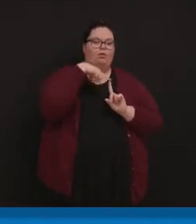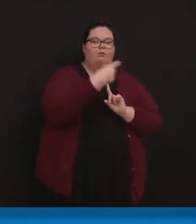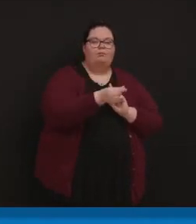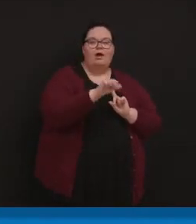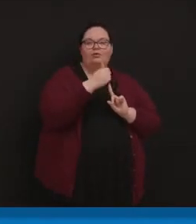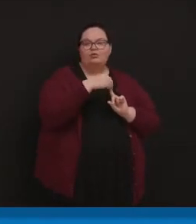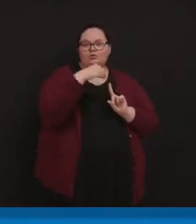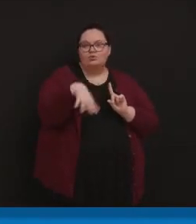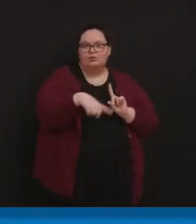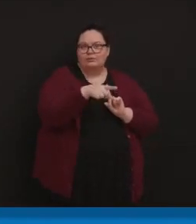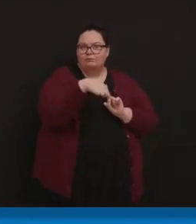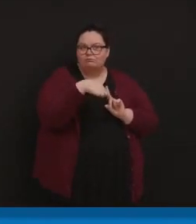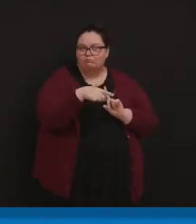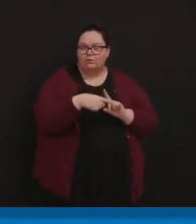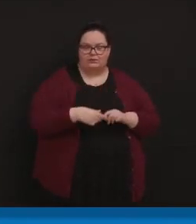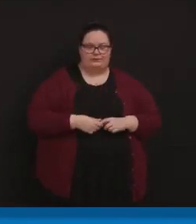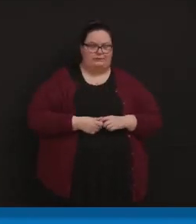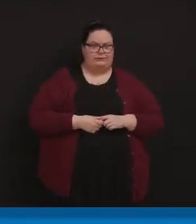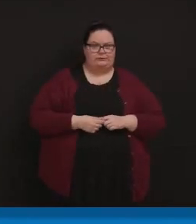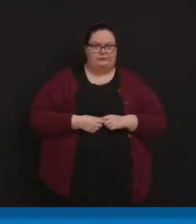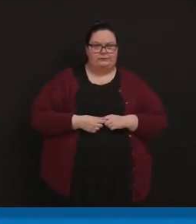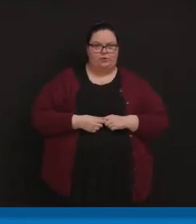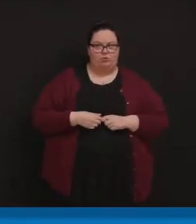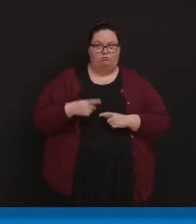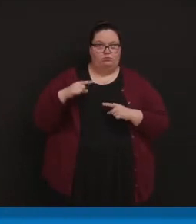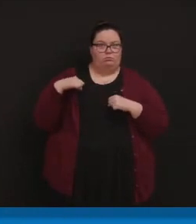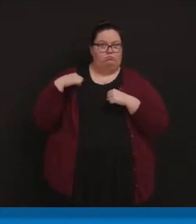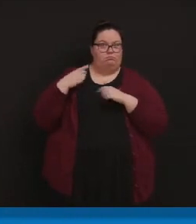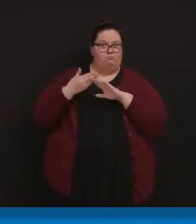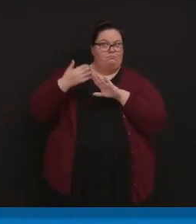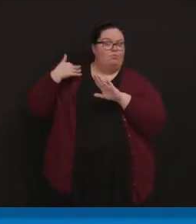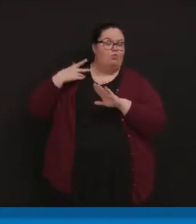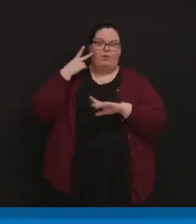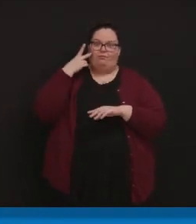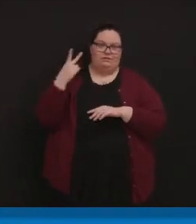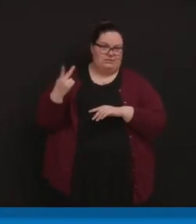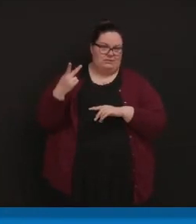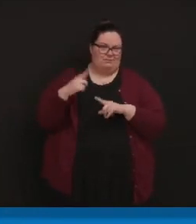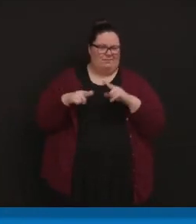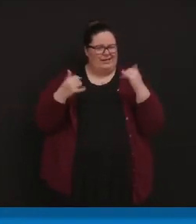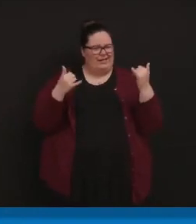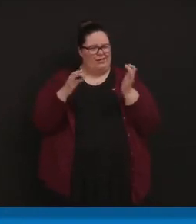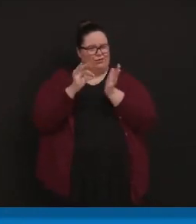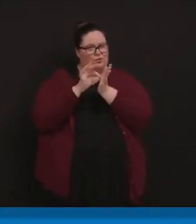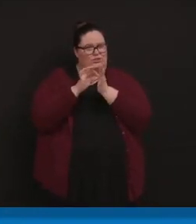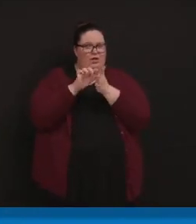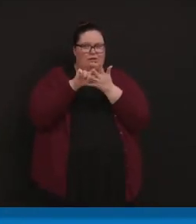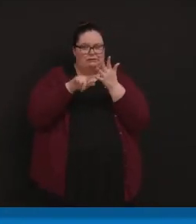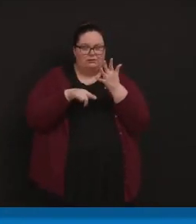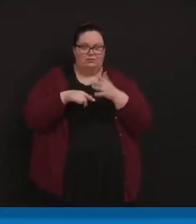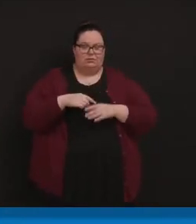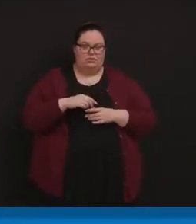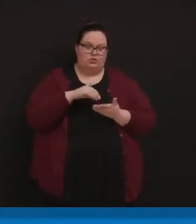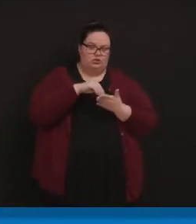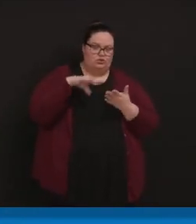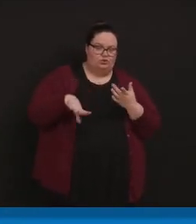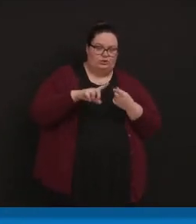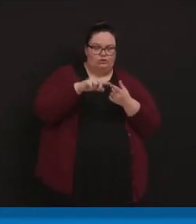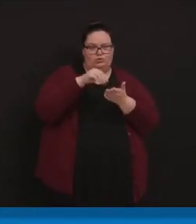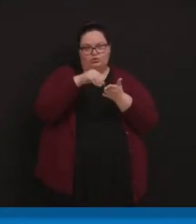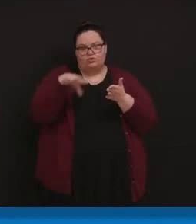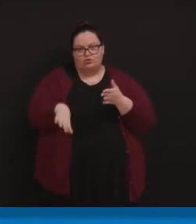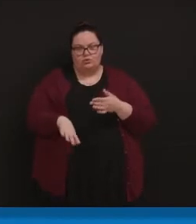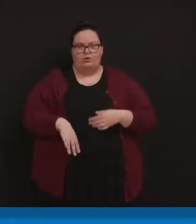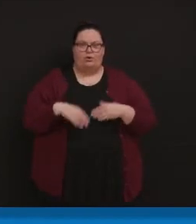prior to these outbreaks, I'm pretty sure we hadn't seen that. And when we talk about transmission student to student or adult to